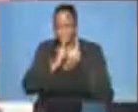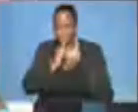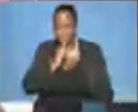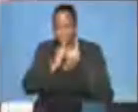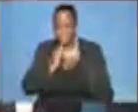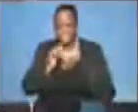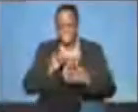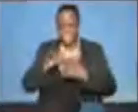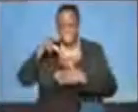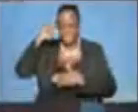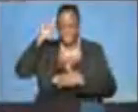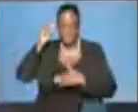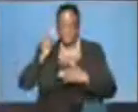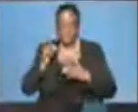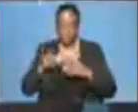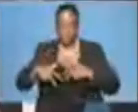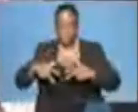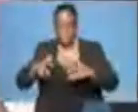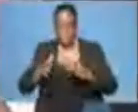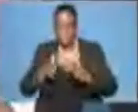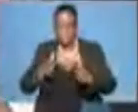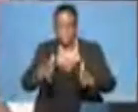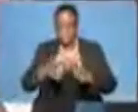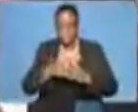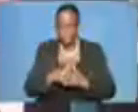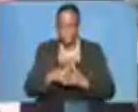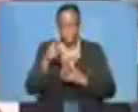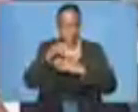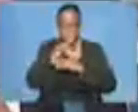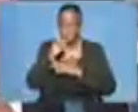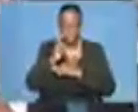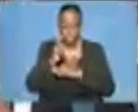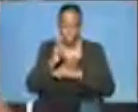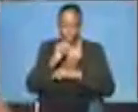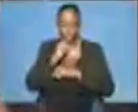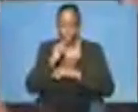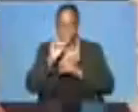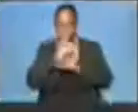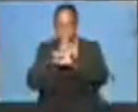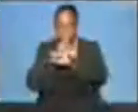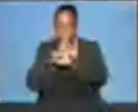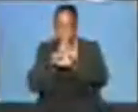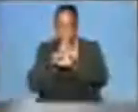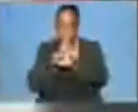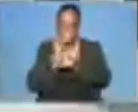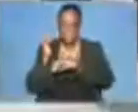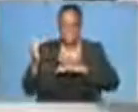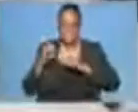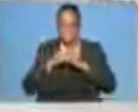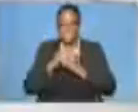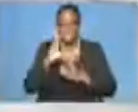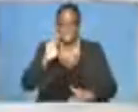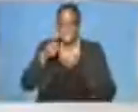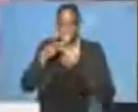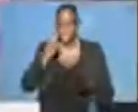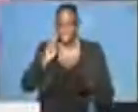that is the government sidewalk. All right? You should not be arrested on the government sidewalk. And the Charlotte Street area, that